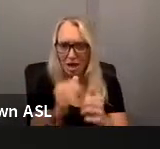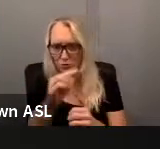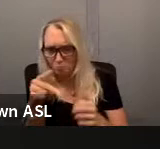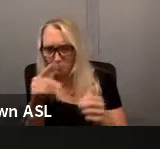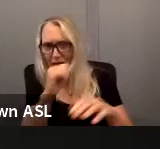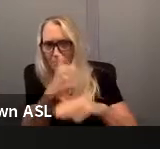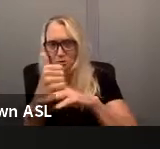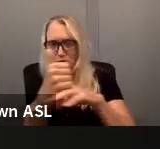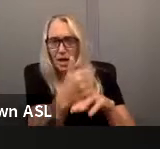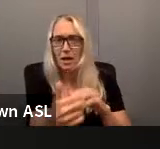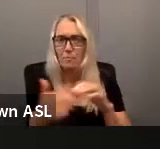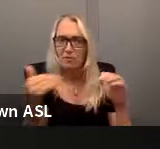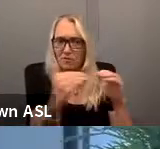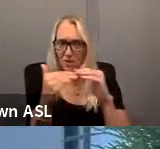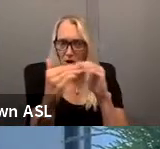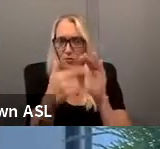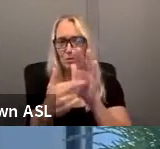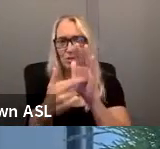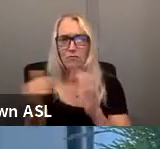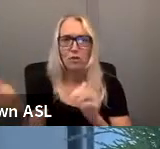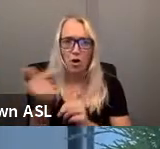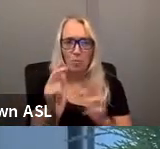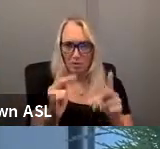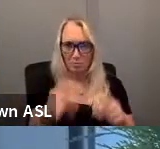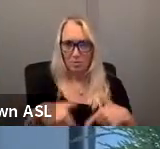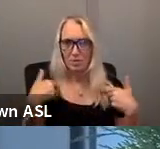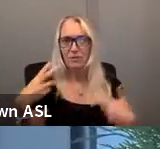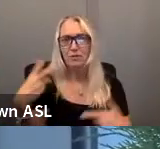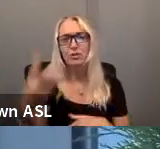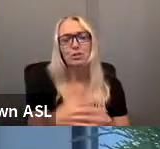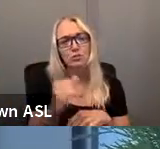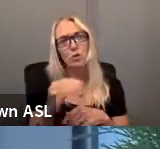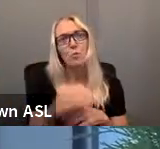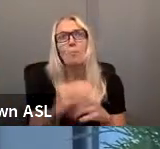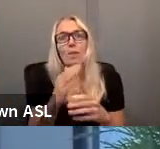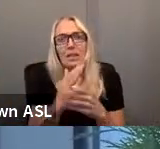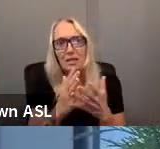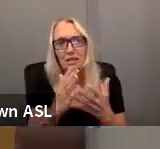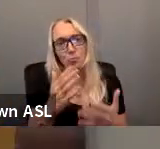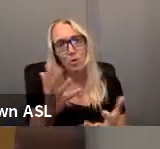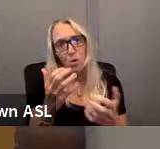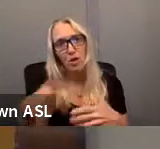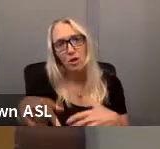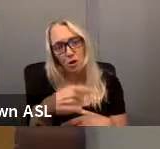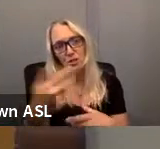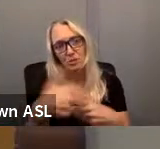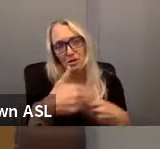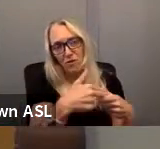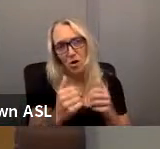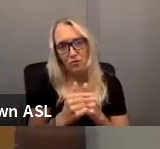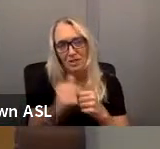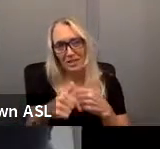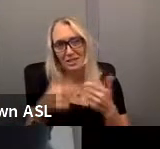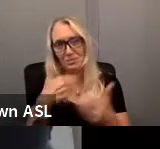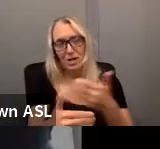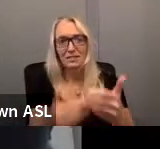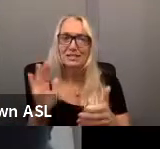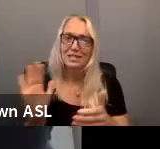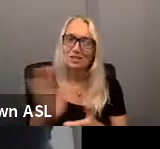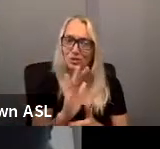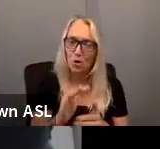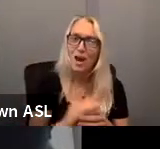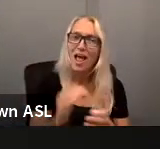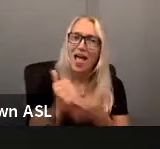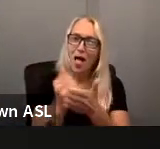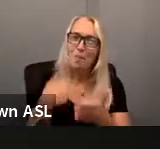representation for all Washingtonians. Please take part. After all, it's really your map. so come help us draw your WA. Help us draw